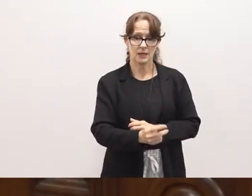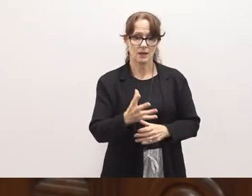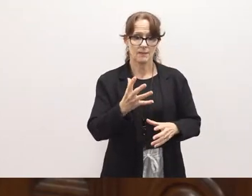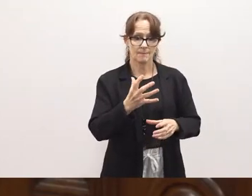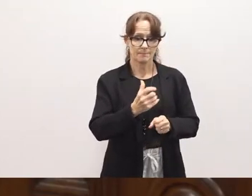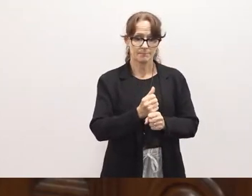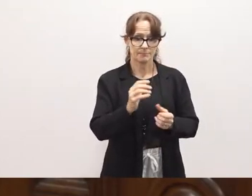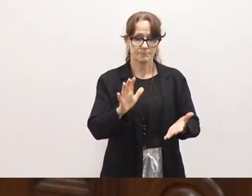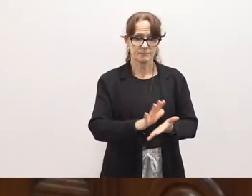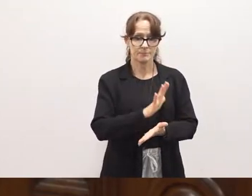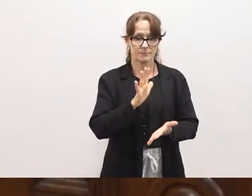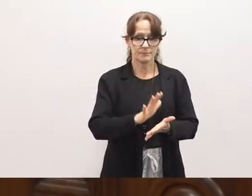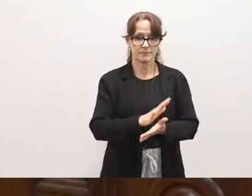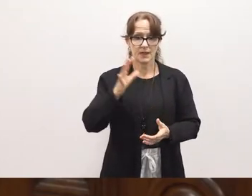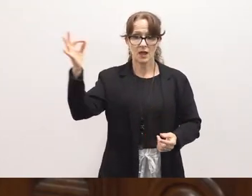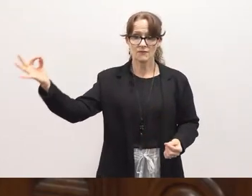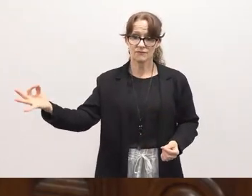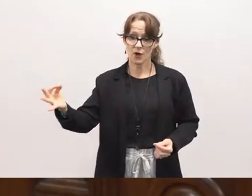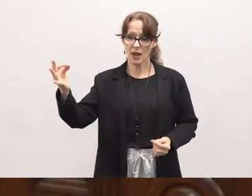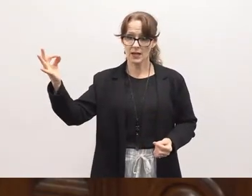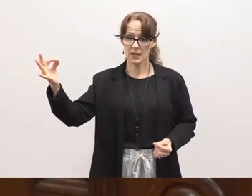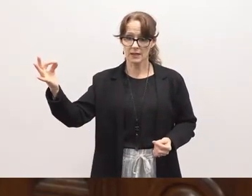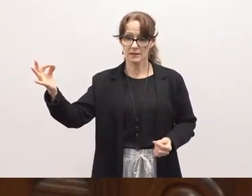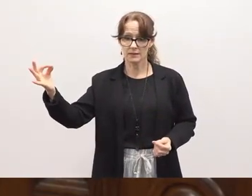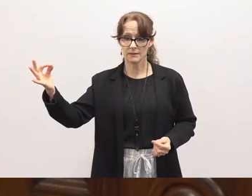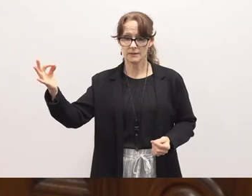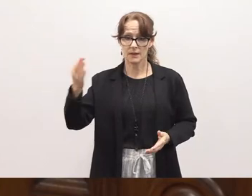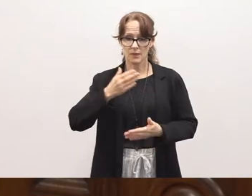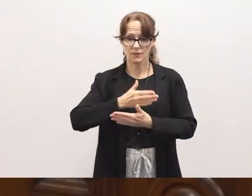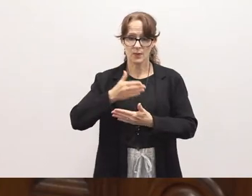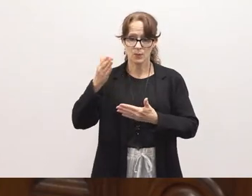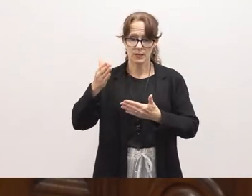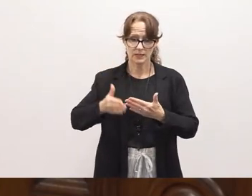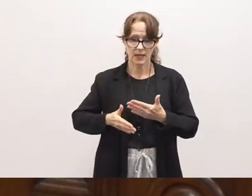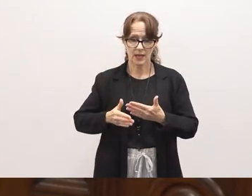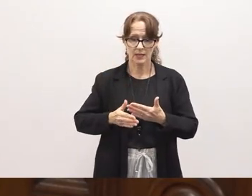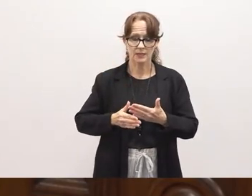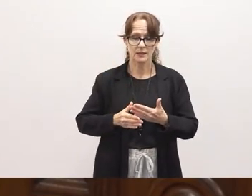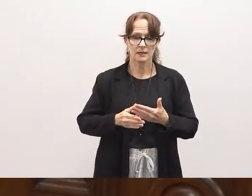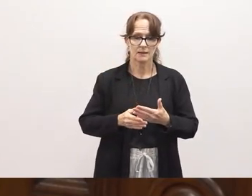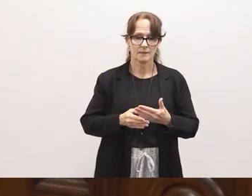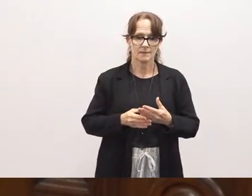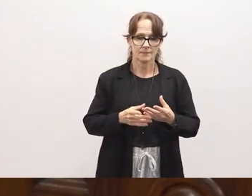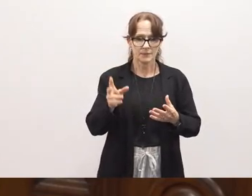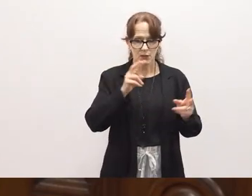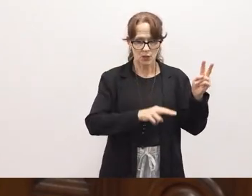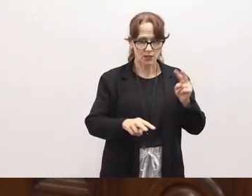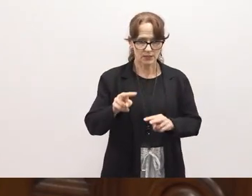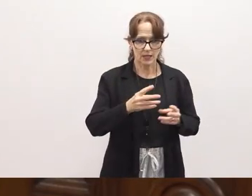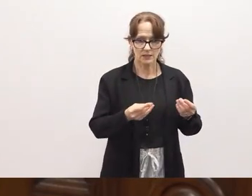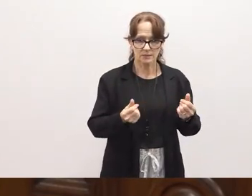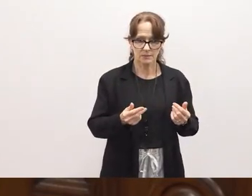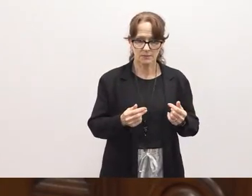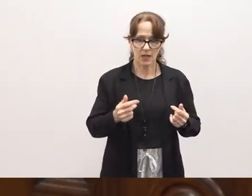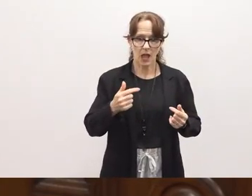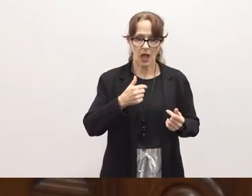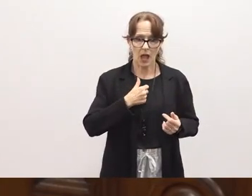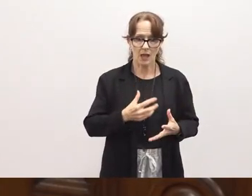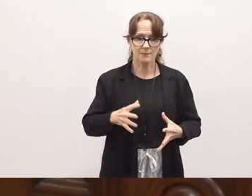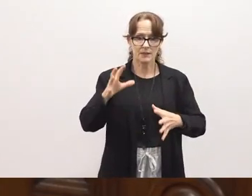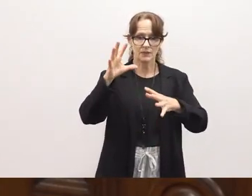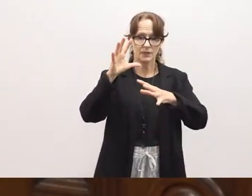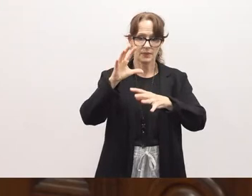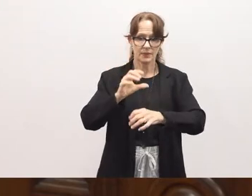our packets on Friday, and so we had the weekend to go over the materials. And so I'm in the habit